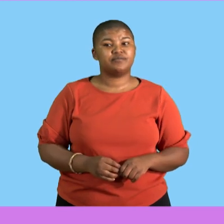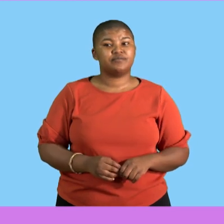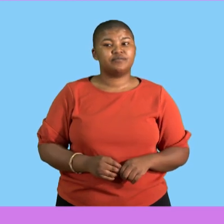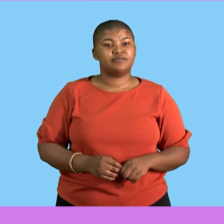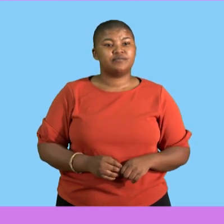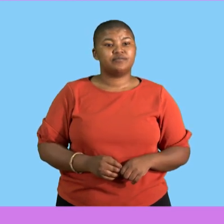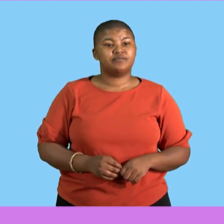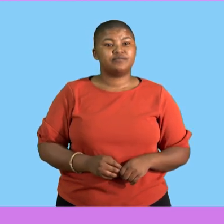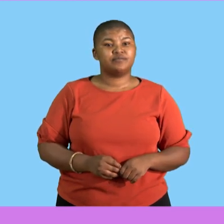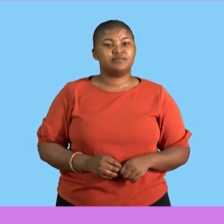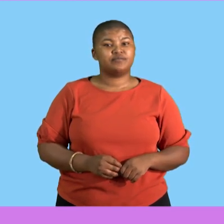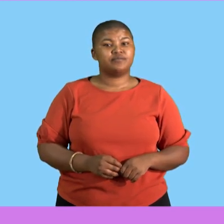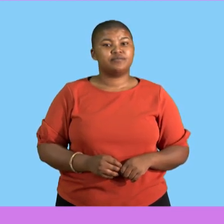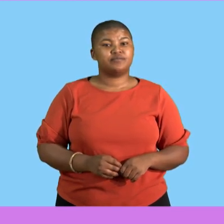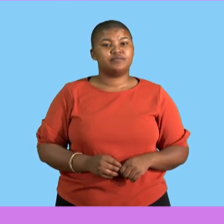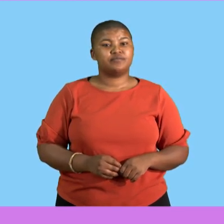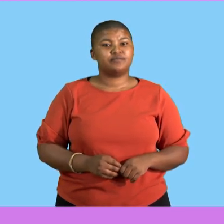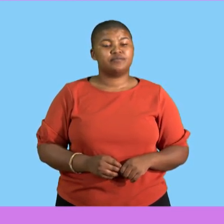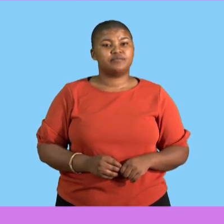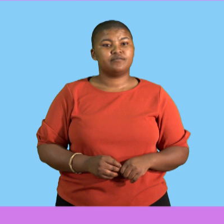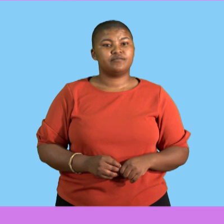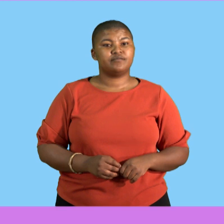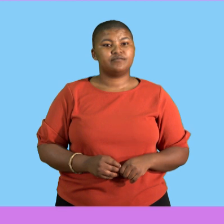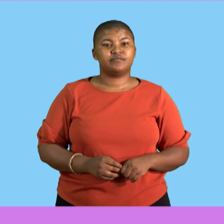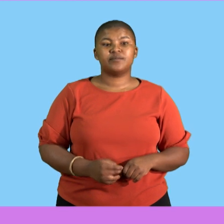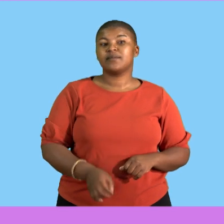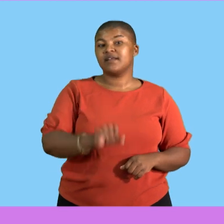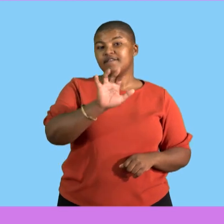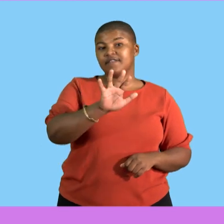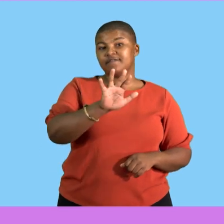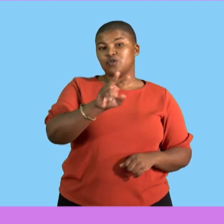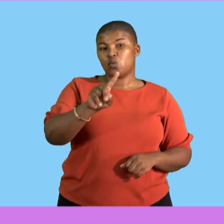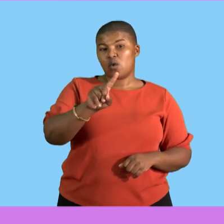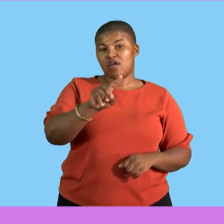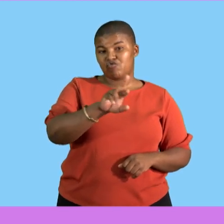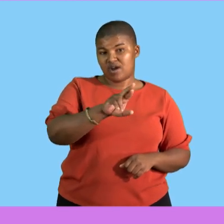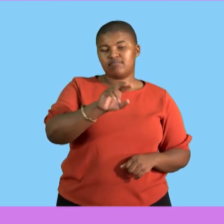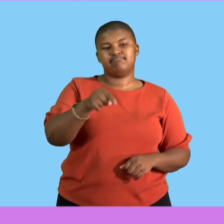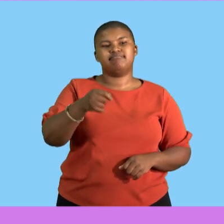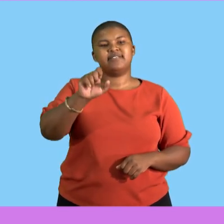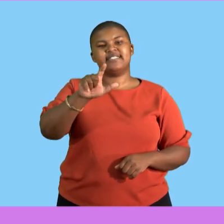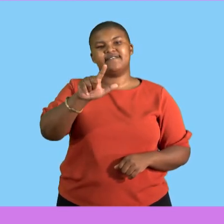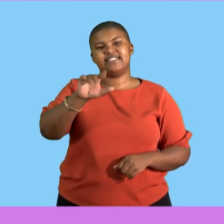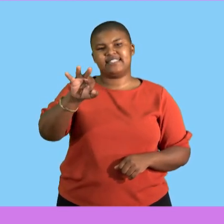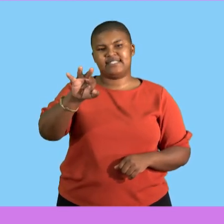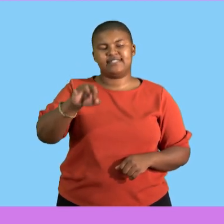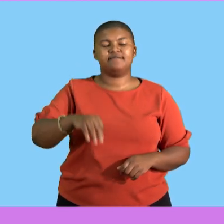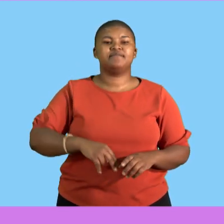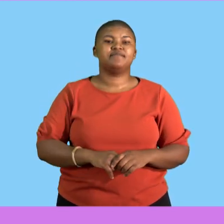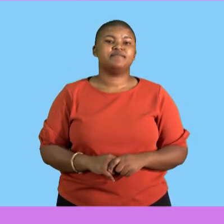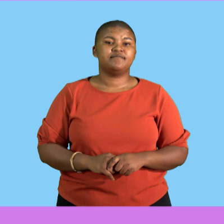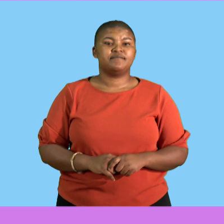an inflation price of 51 Rand